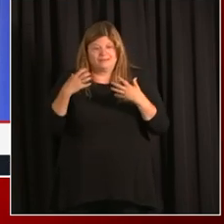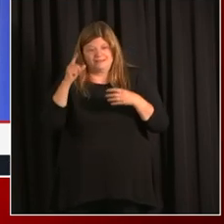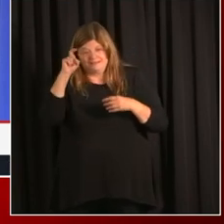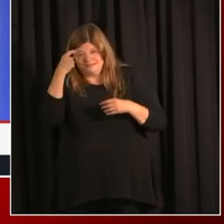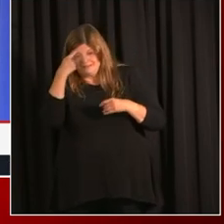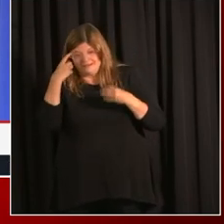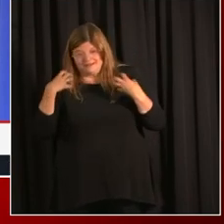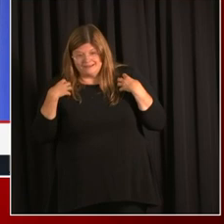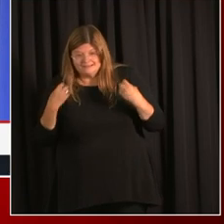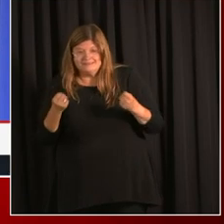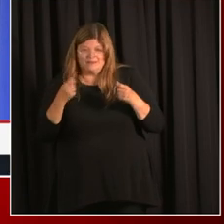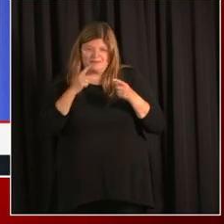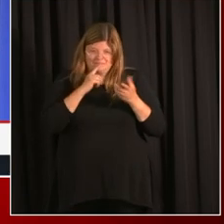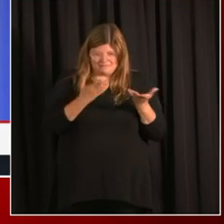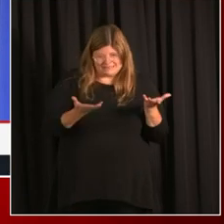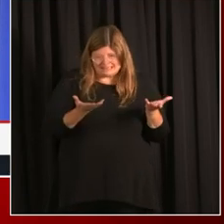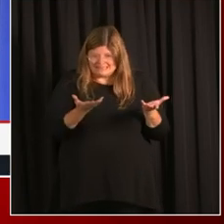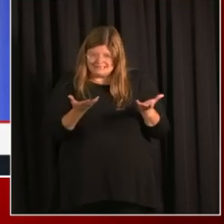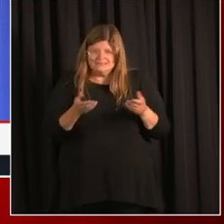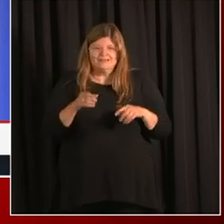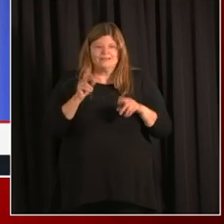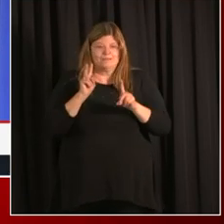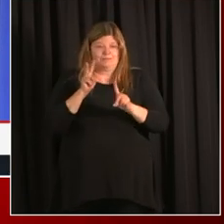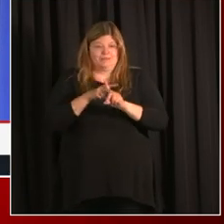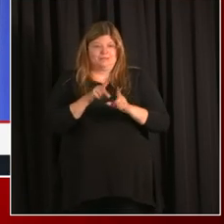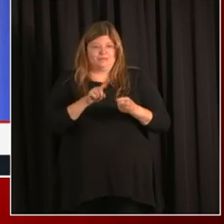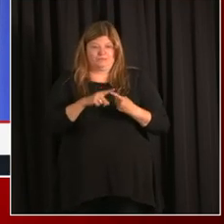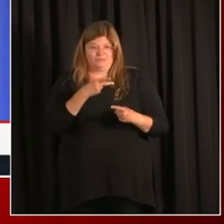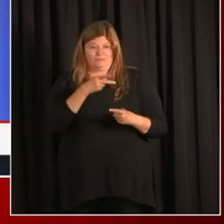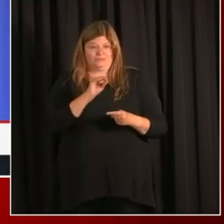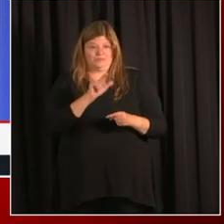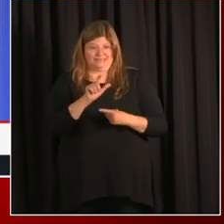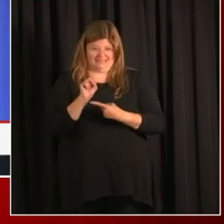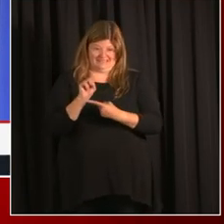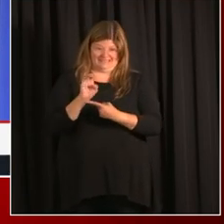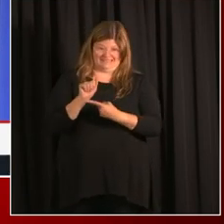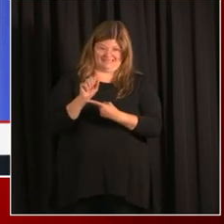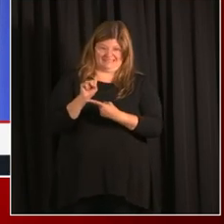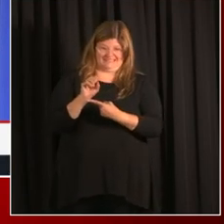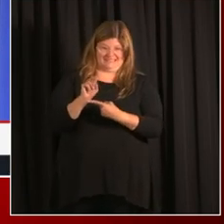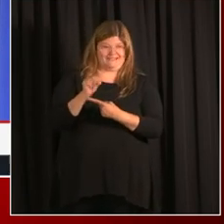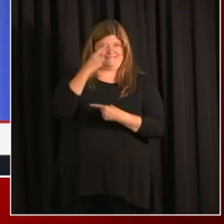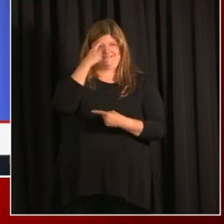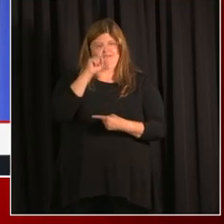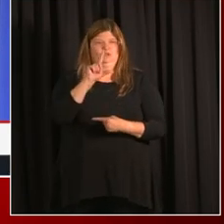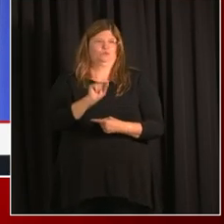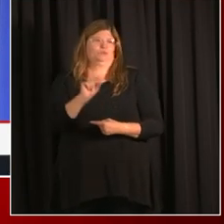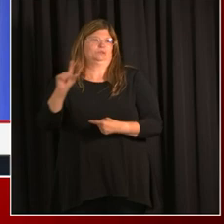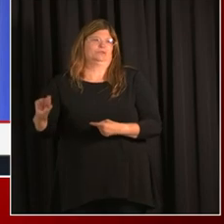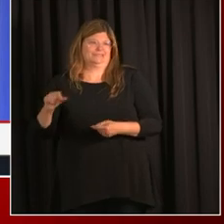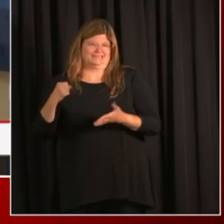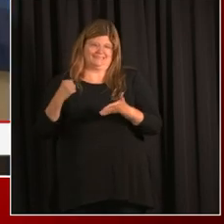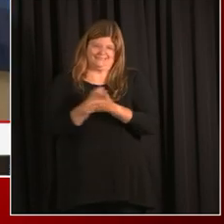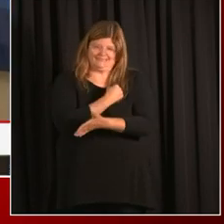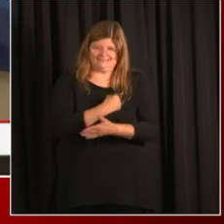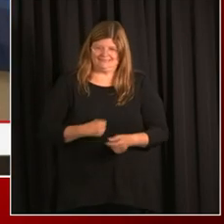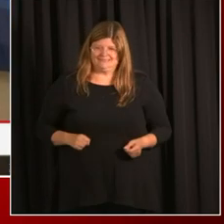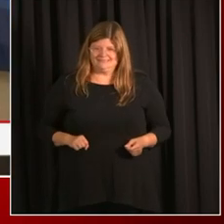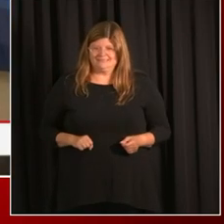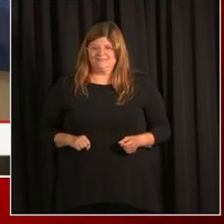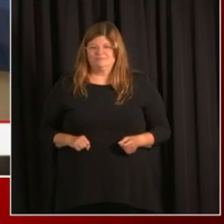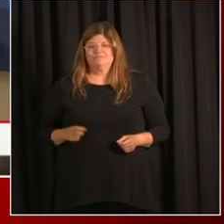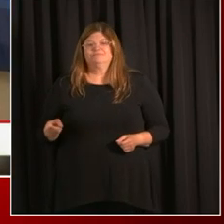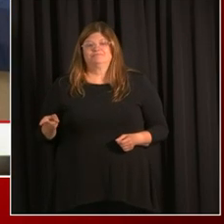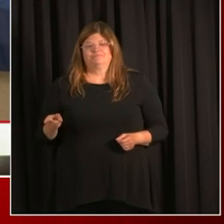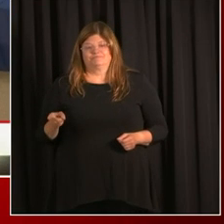be able to bring you all a pool season for 2020. Thank you, Dr. Nesbitt. We're going to go next